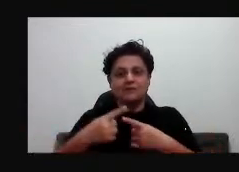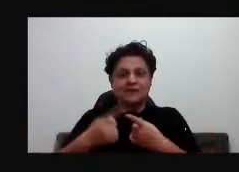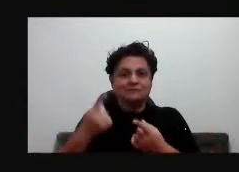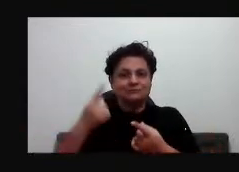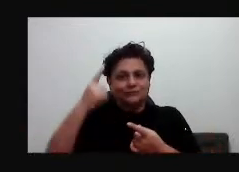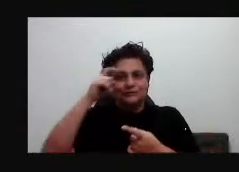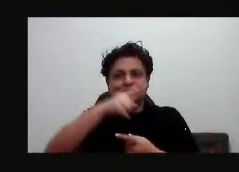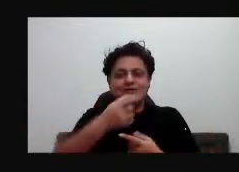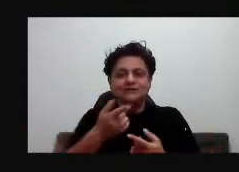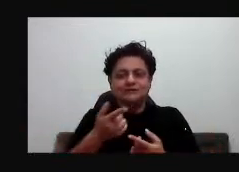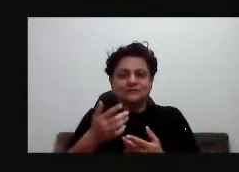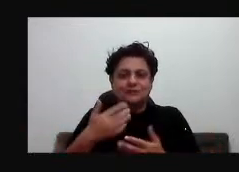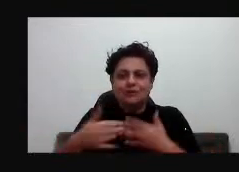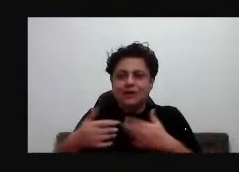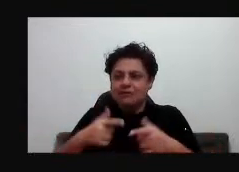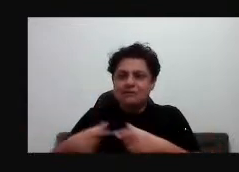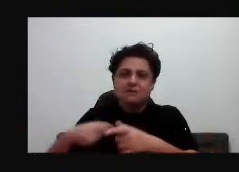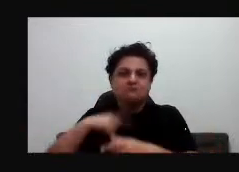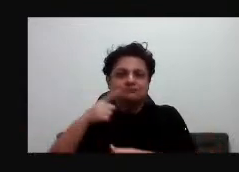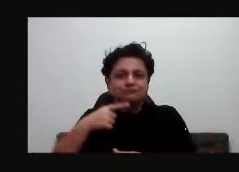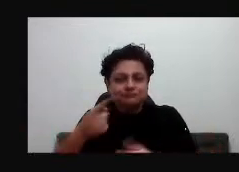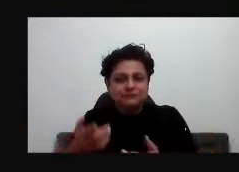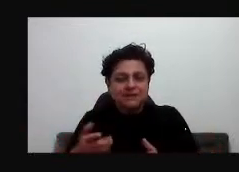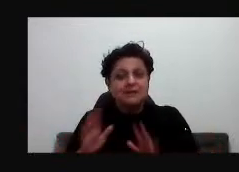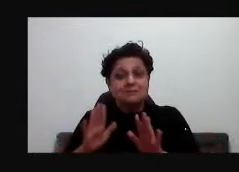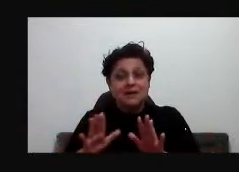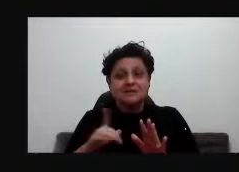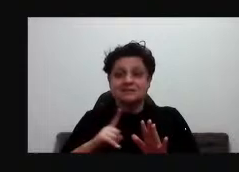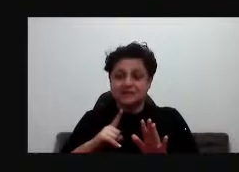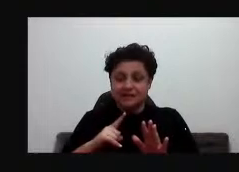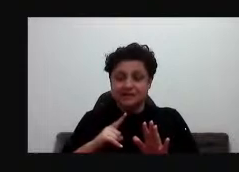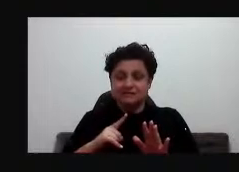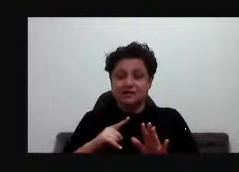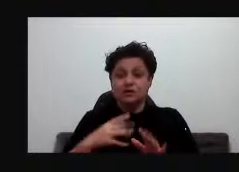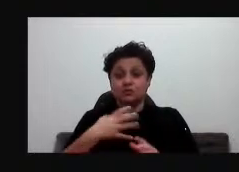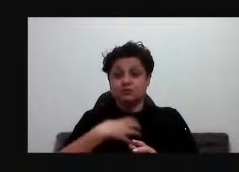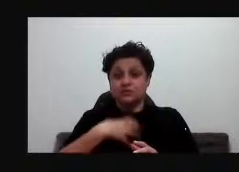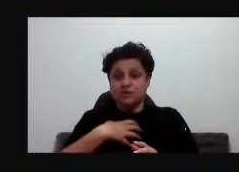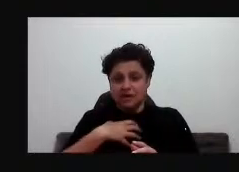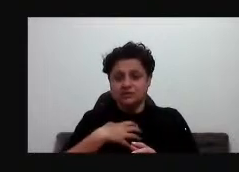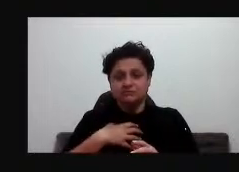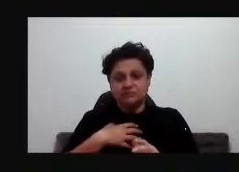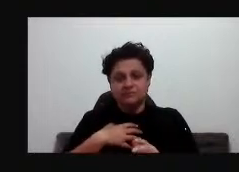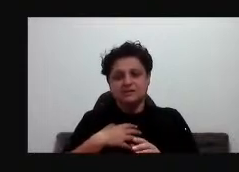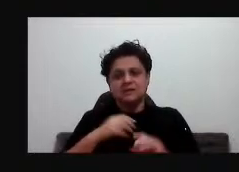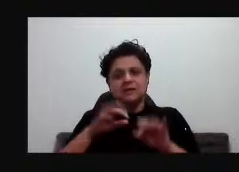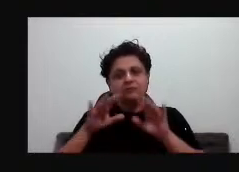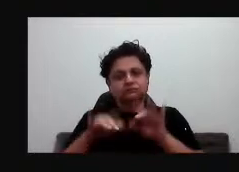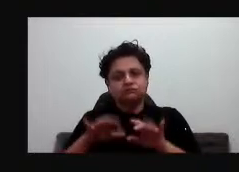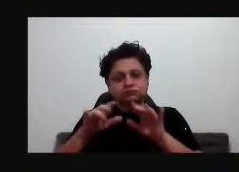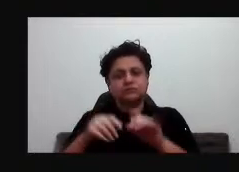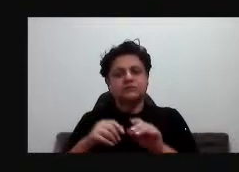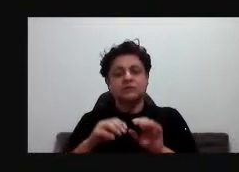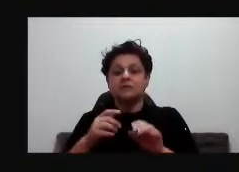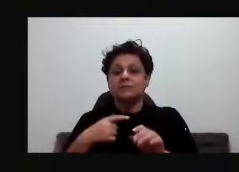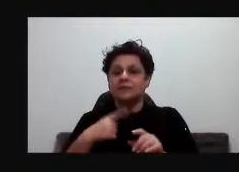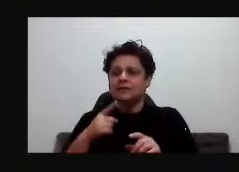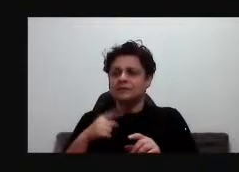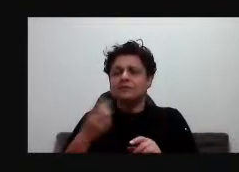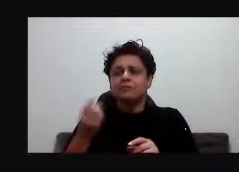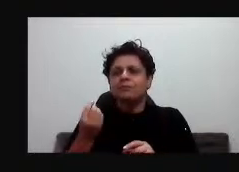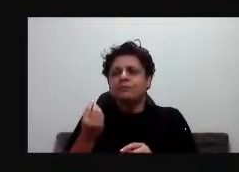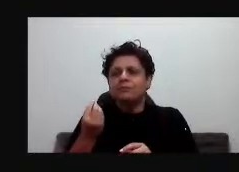it's written in such a way that you should find something in the toolkit to help you make